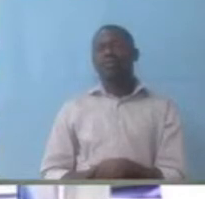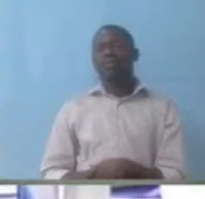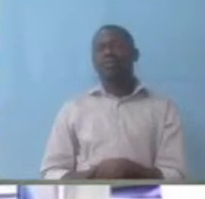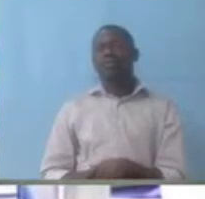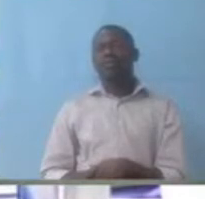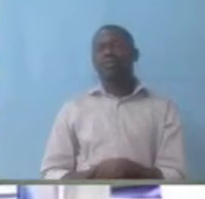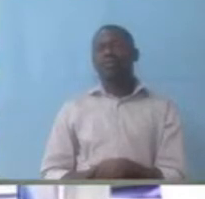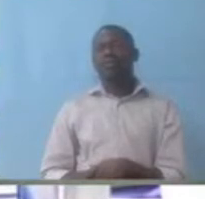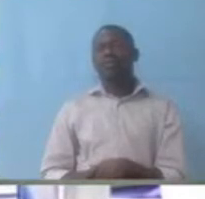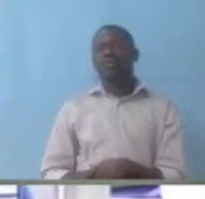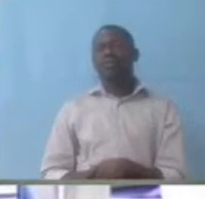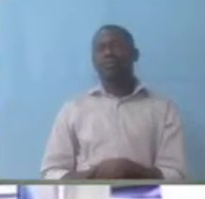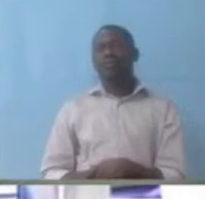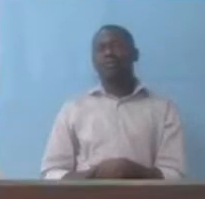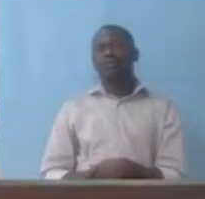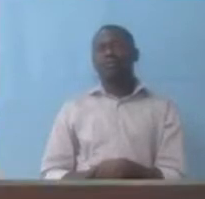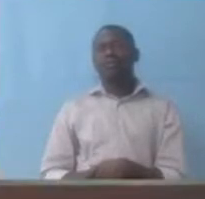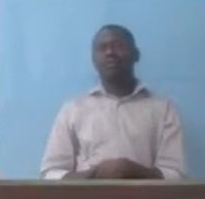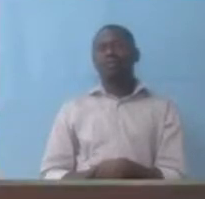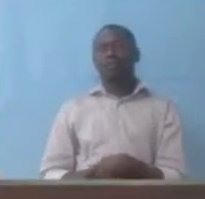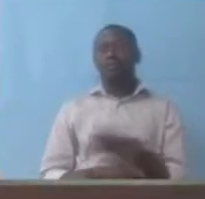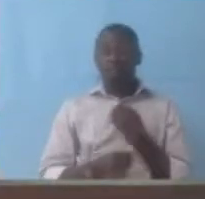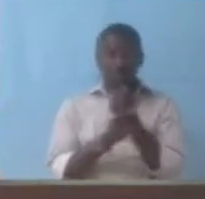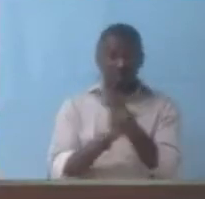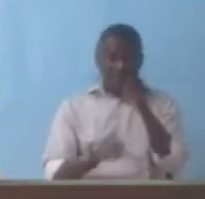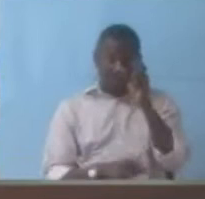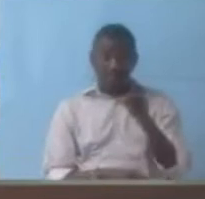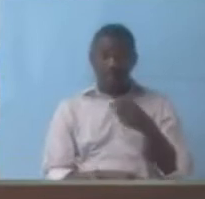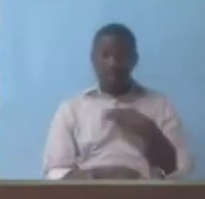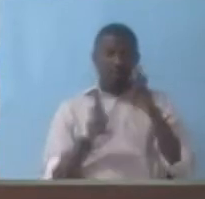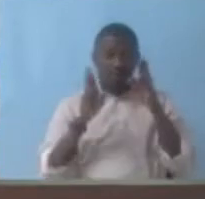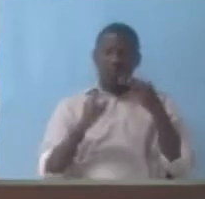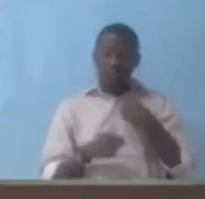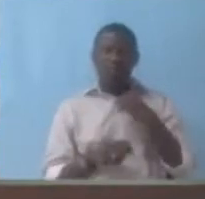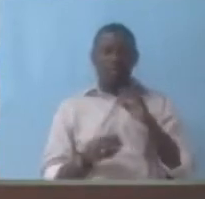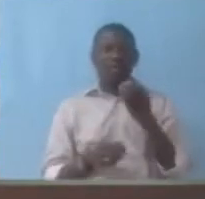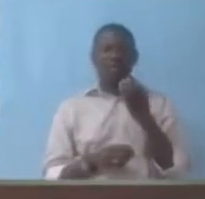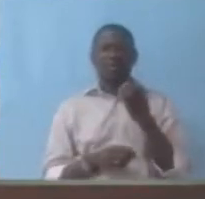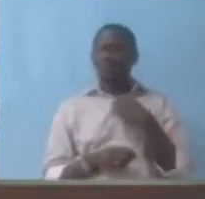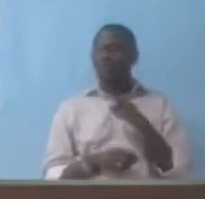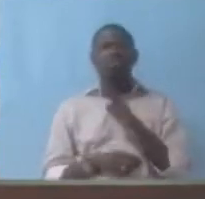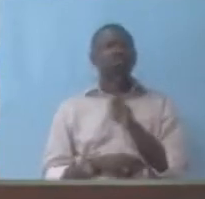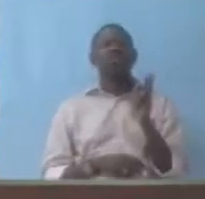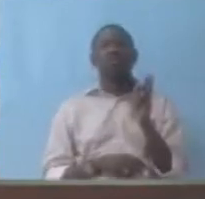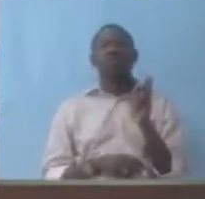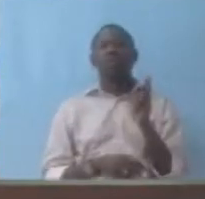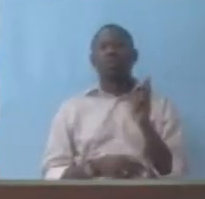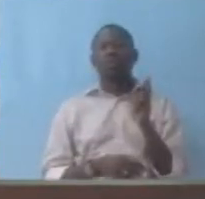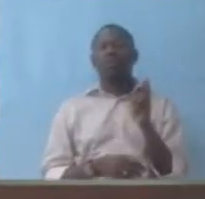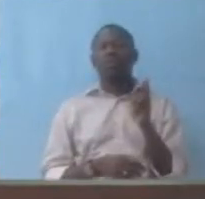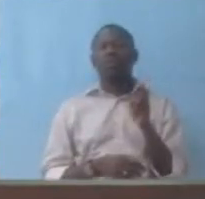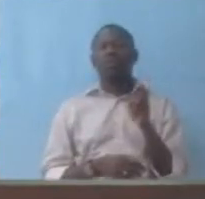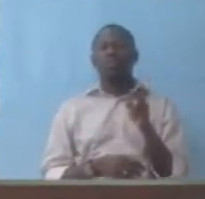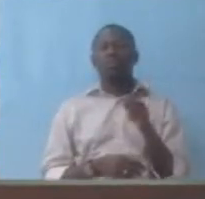kon Savio, I wish I was no ka fo kanandirla ah ngam asidiya nyun ngake oti hani manke